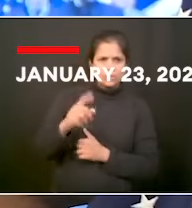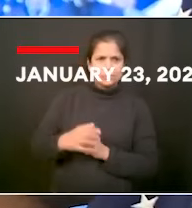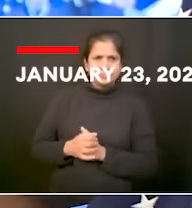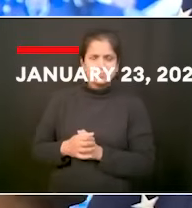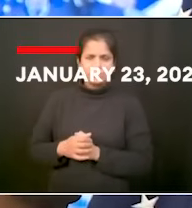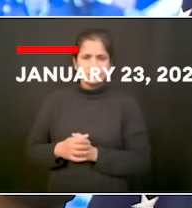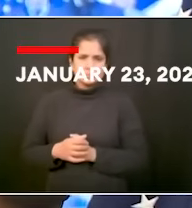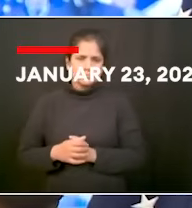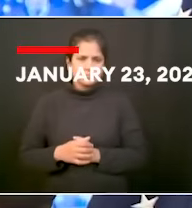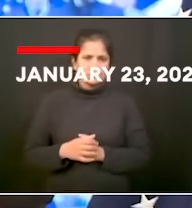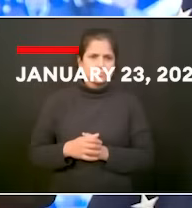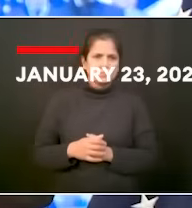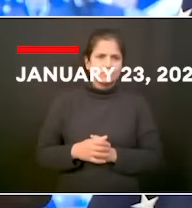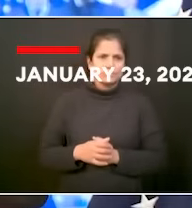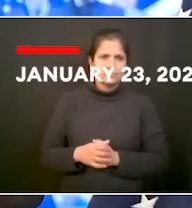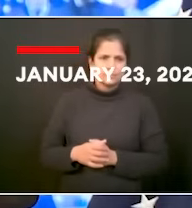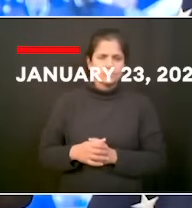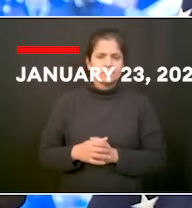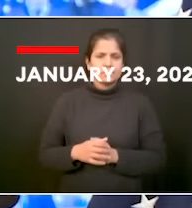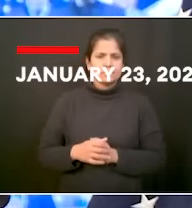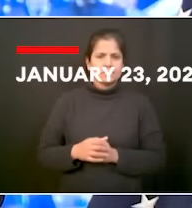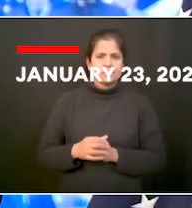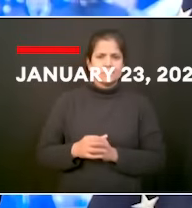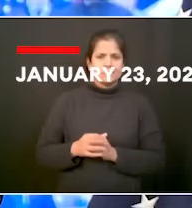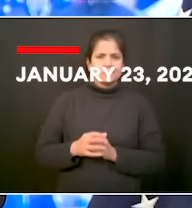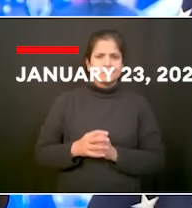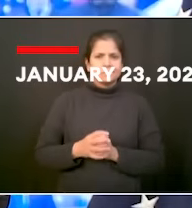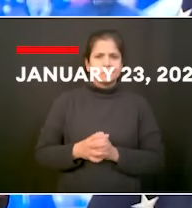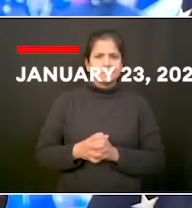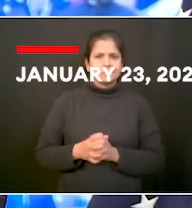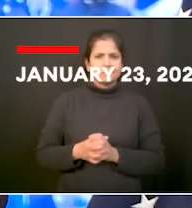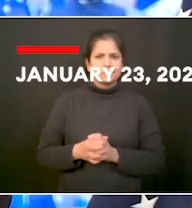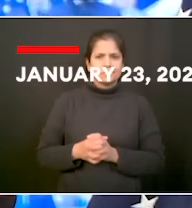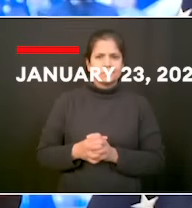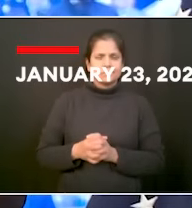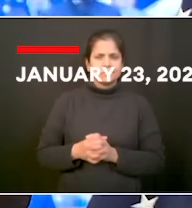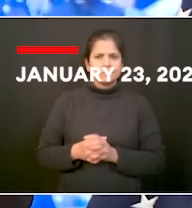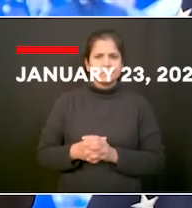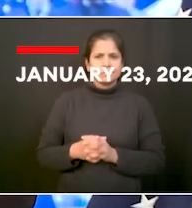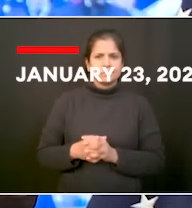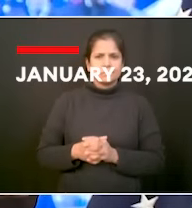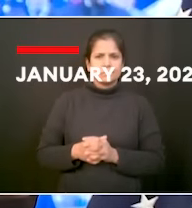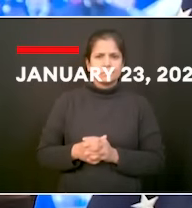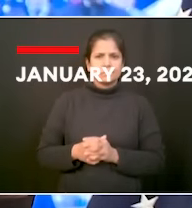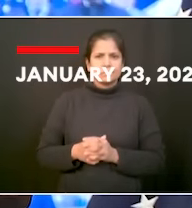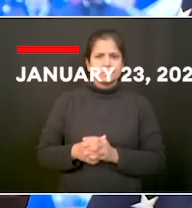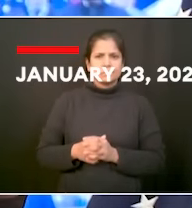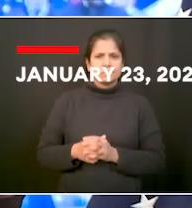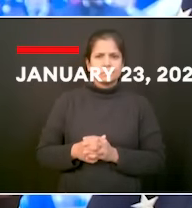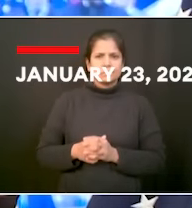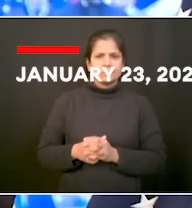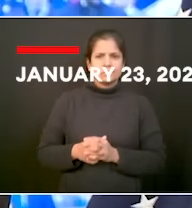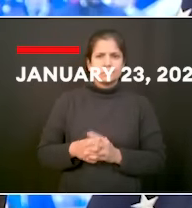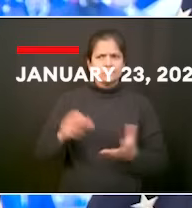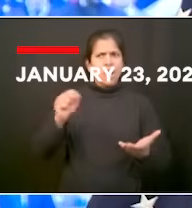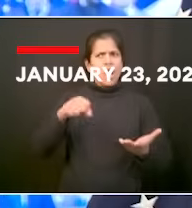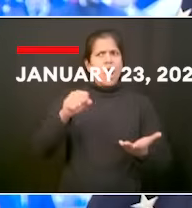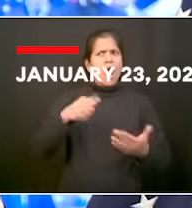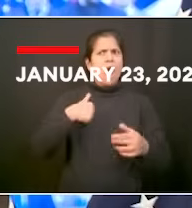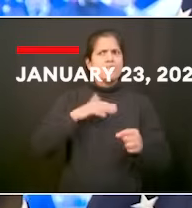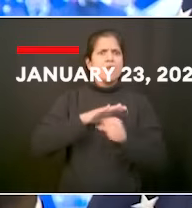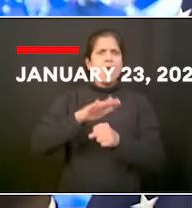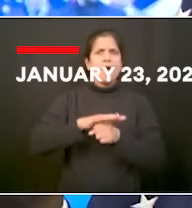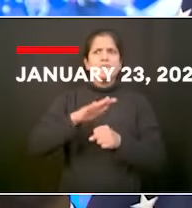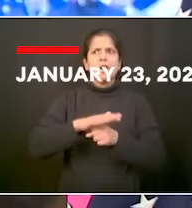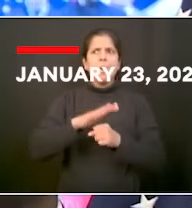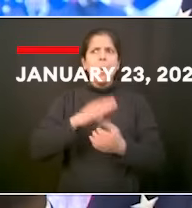shelters to safely house people who are going to be taken in from the cold? So what does that look like? Absolutely. There is enough capacity for homeless New Yorkers,